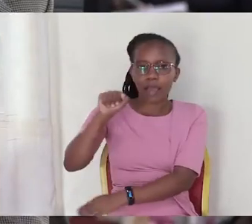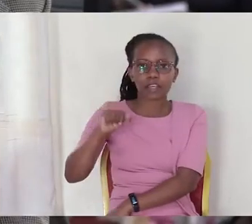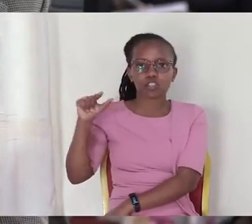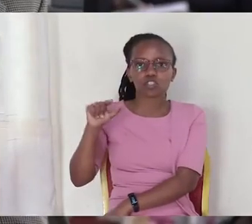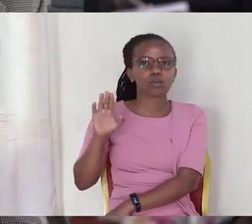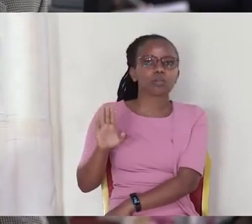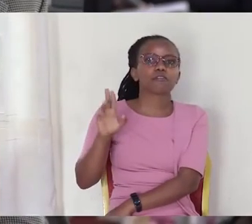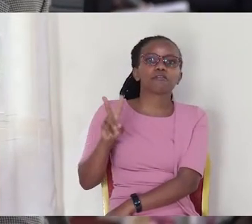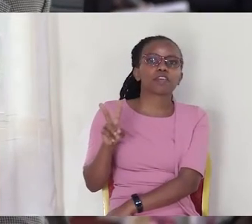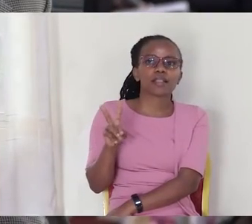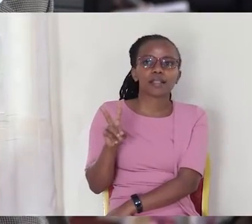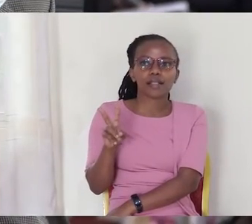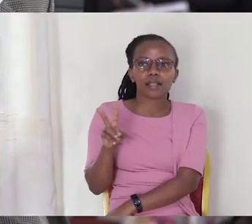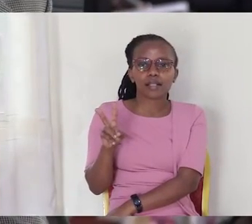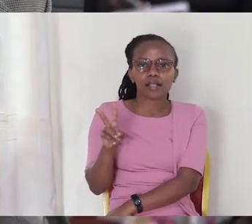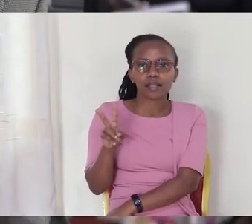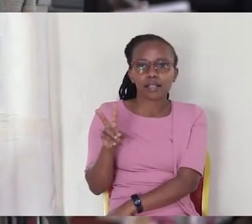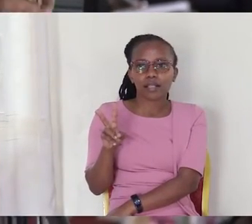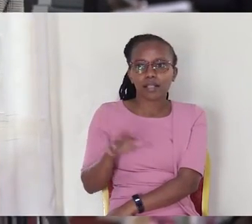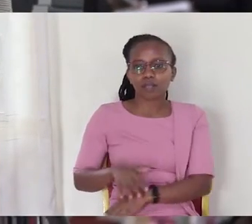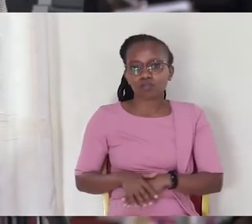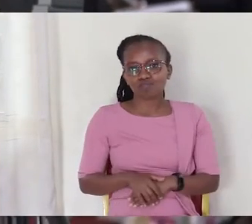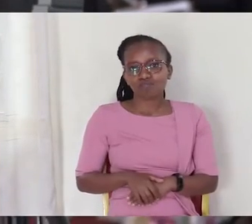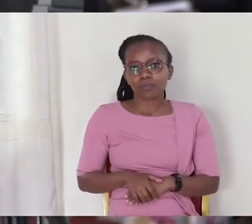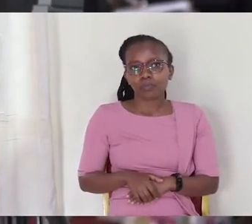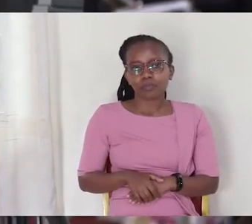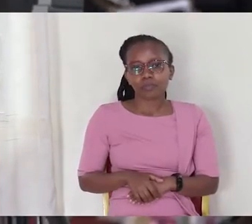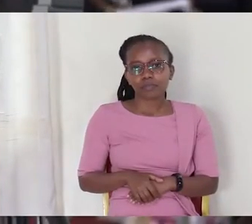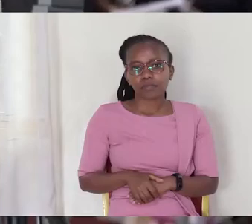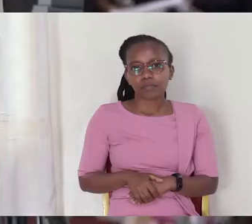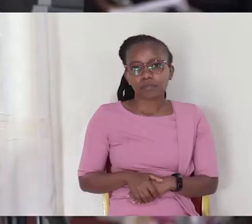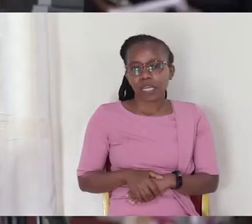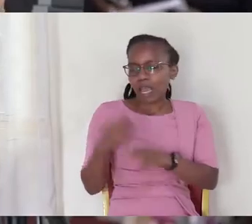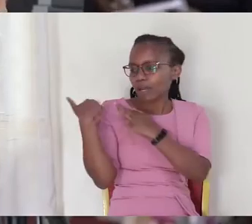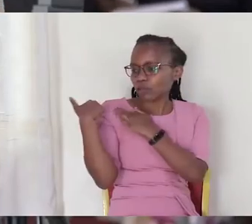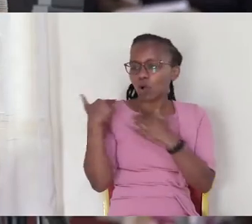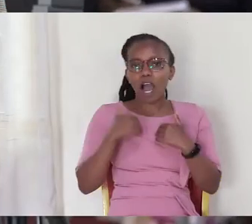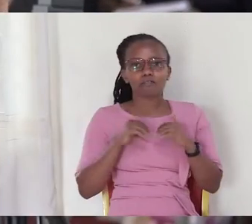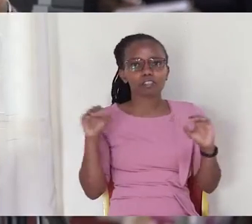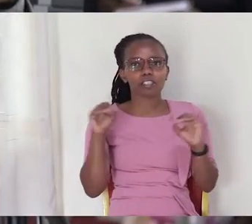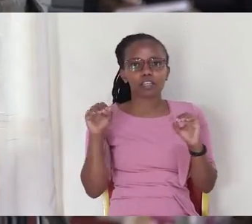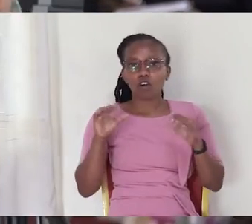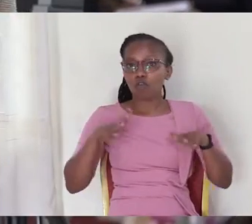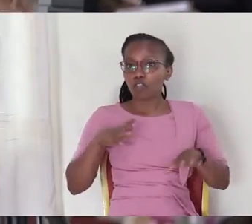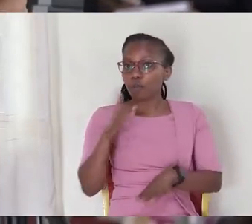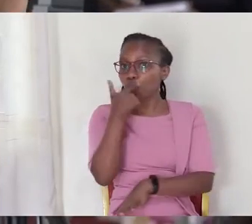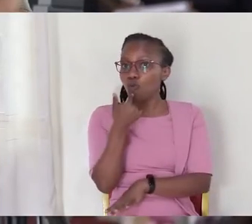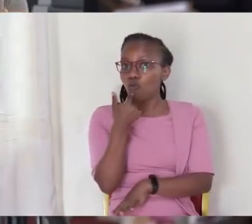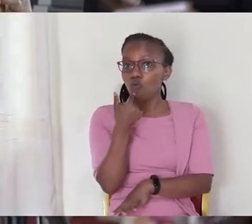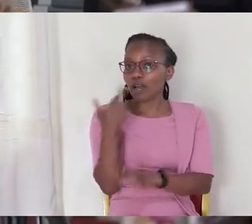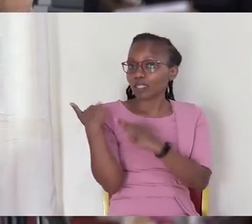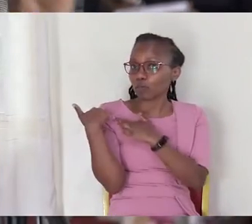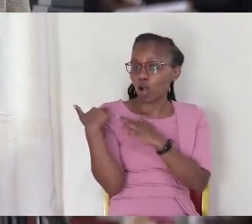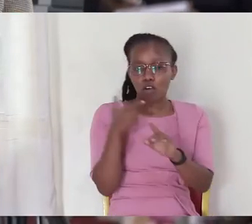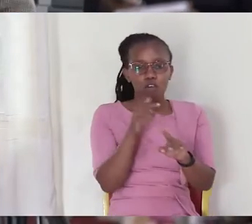and therefore follow through that. So that element of lack of accountability for people who commit these acts from